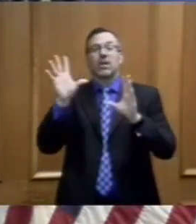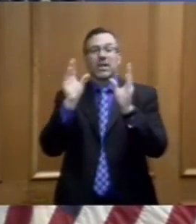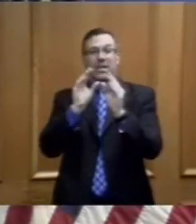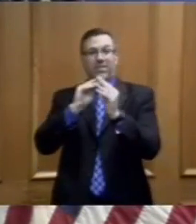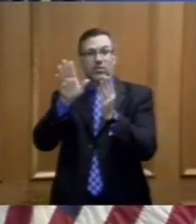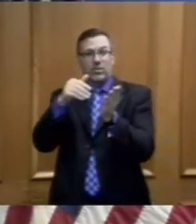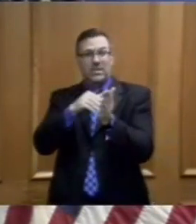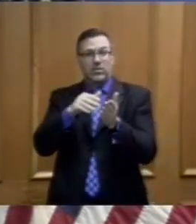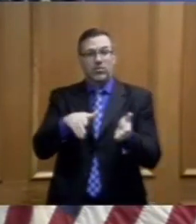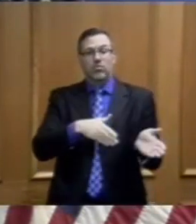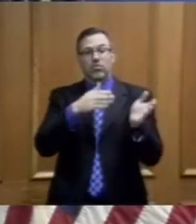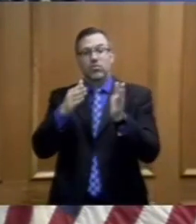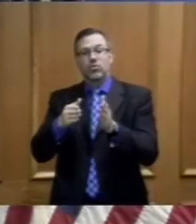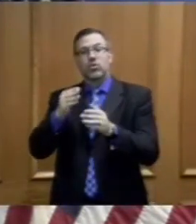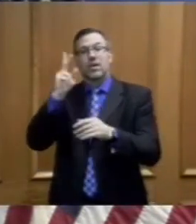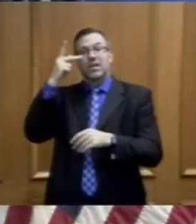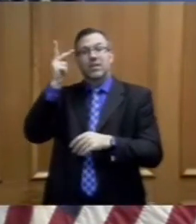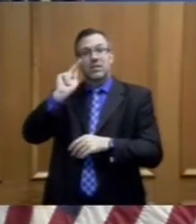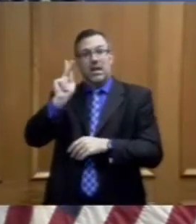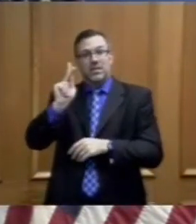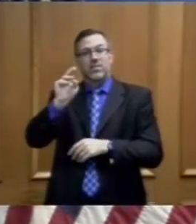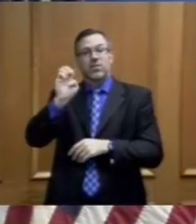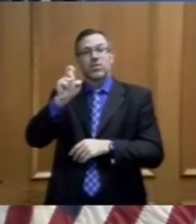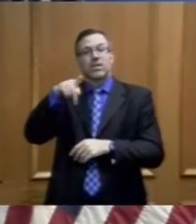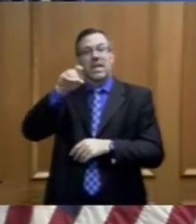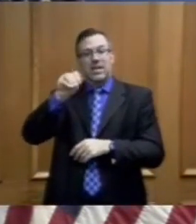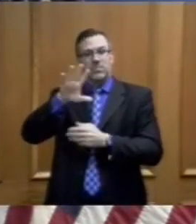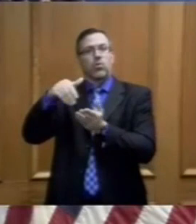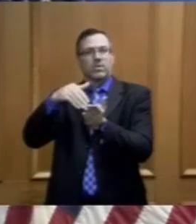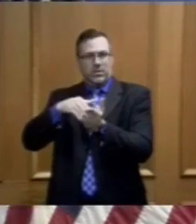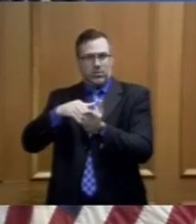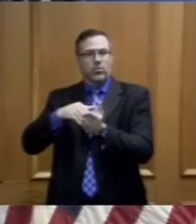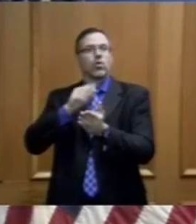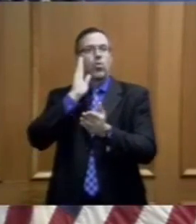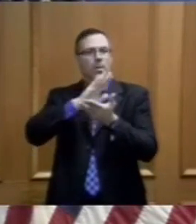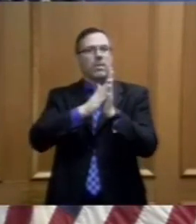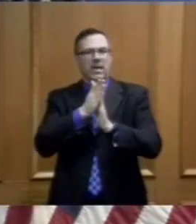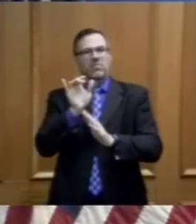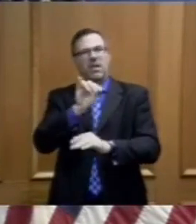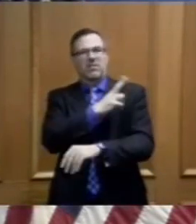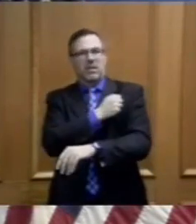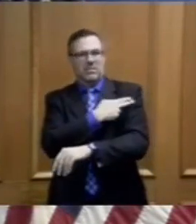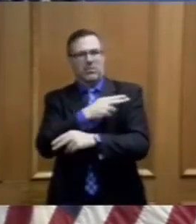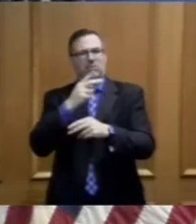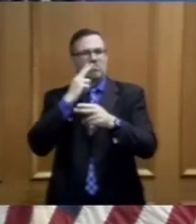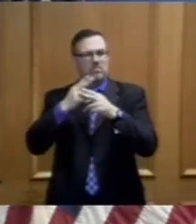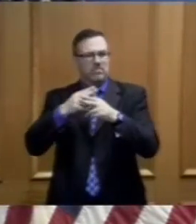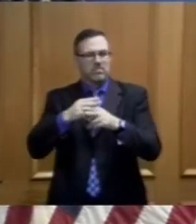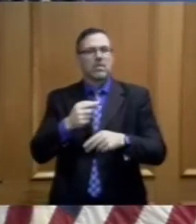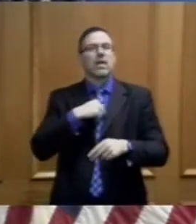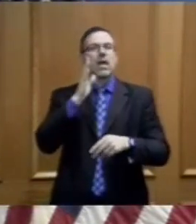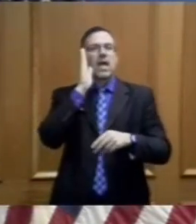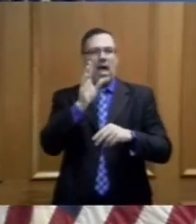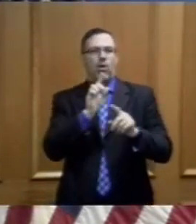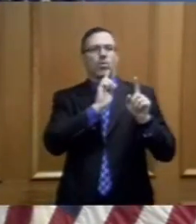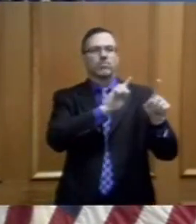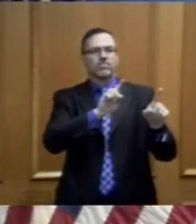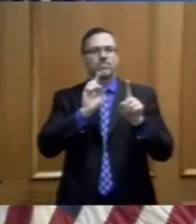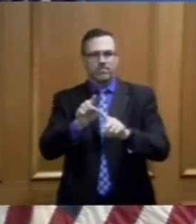the Knoxville Expo Center. I'll be meeting with leaders in Knoxville and Chattanooga tomorrow to discuss these